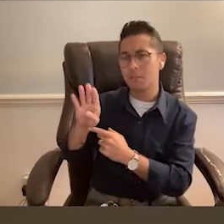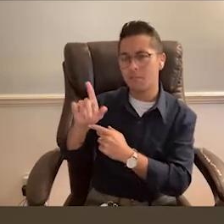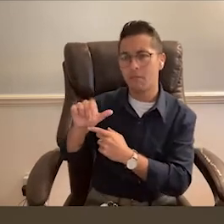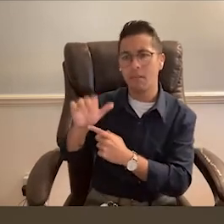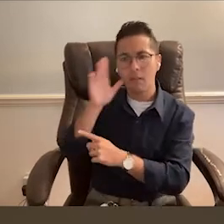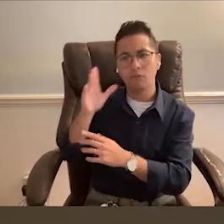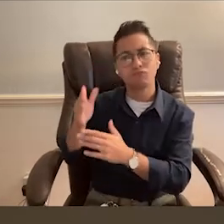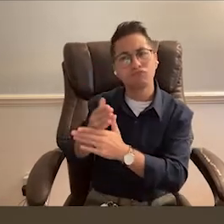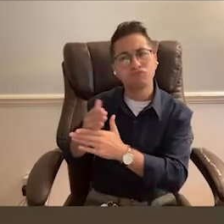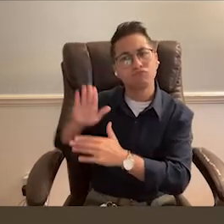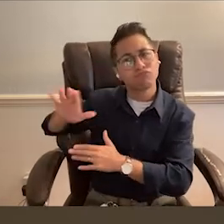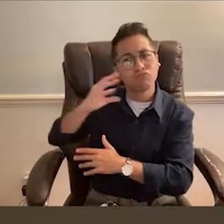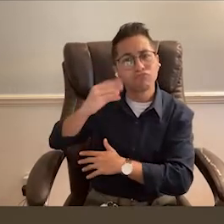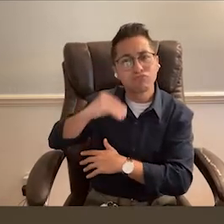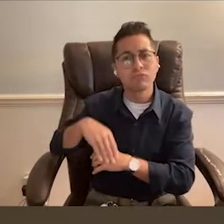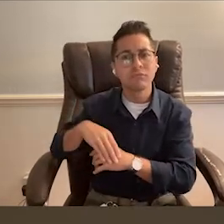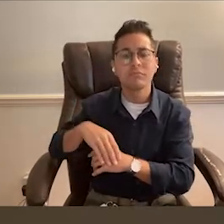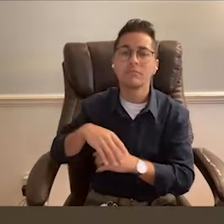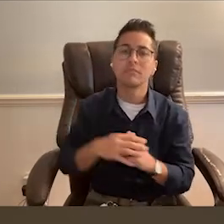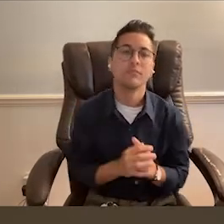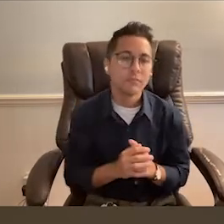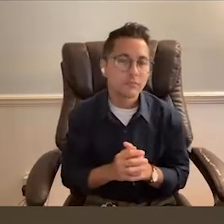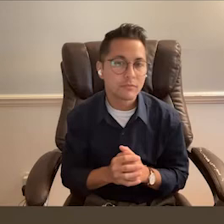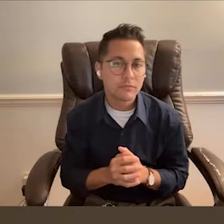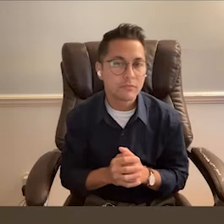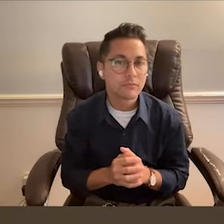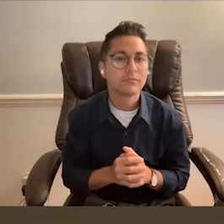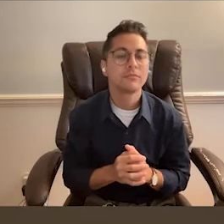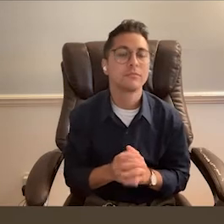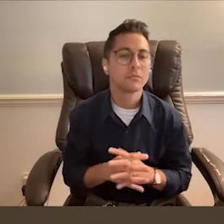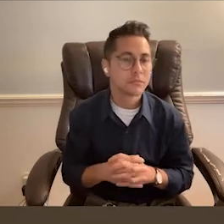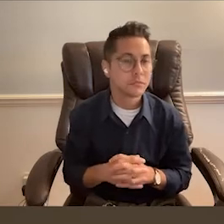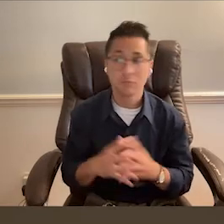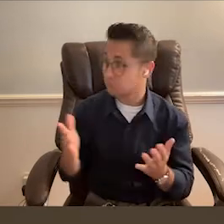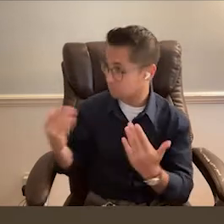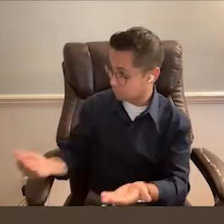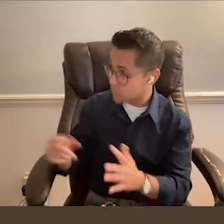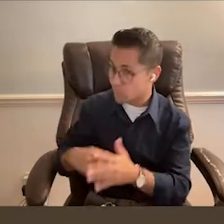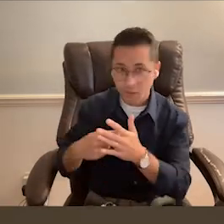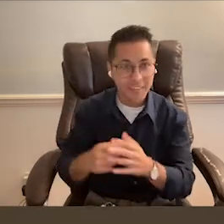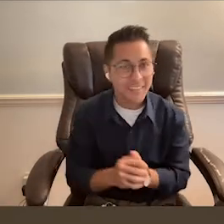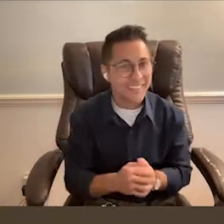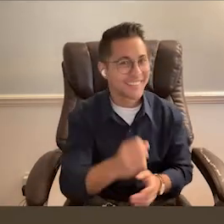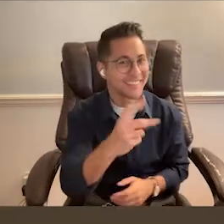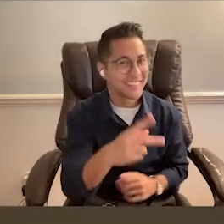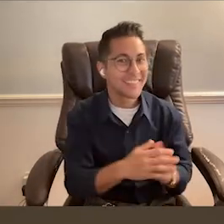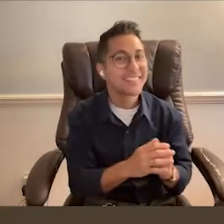perspective. And Isabella's going to share her story about mental health, particularly her mental health disorder.